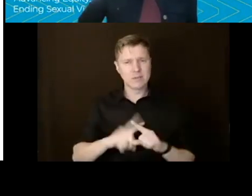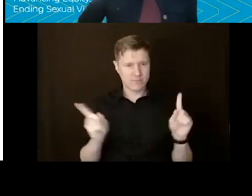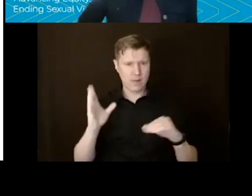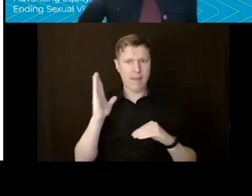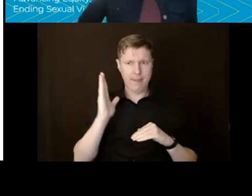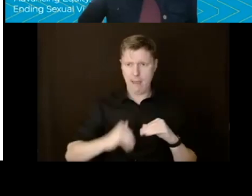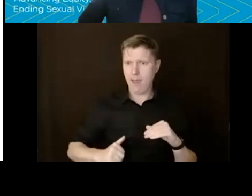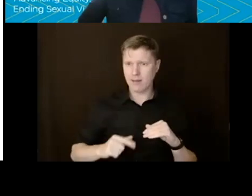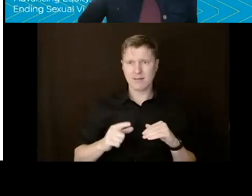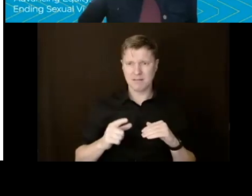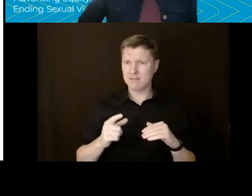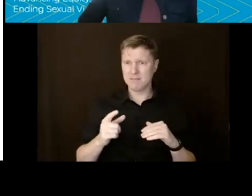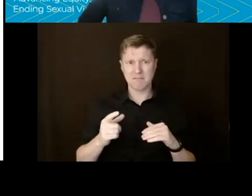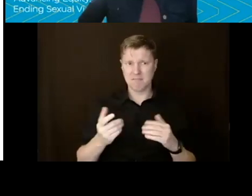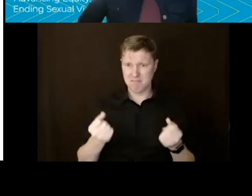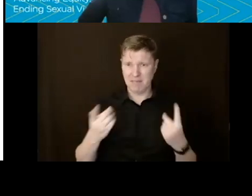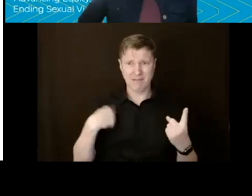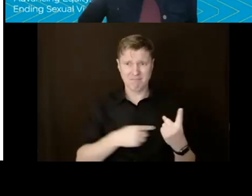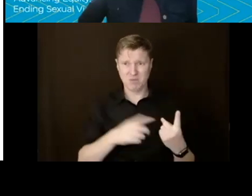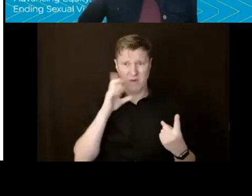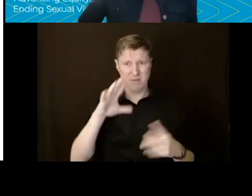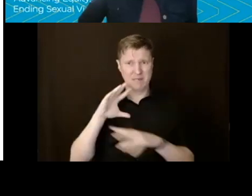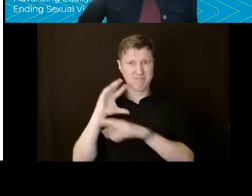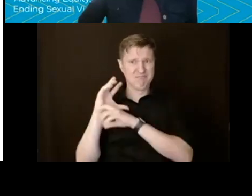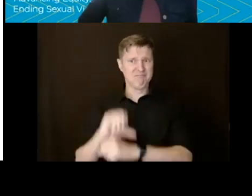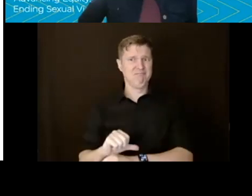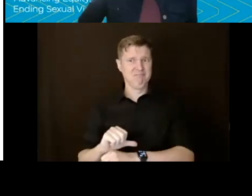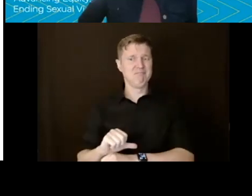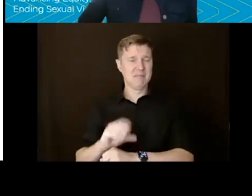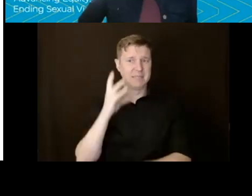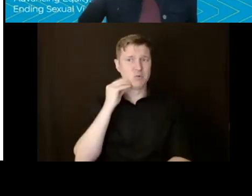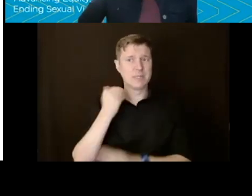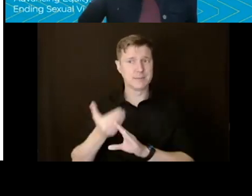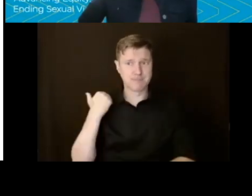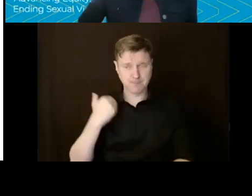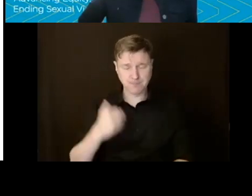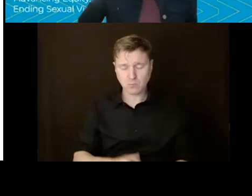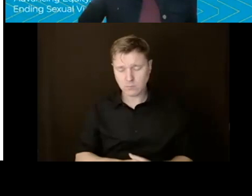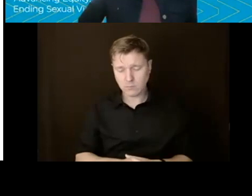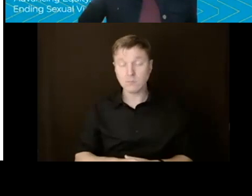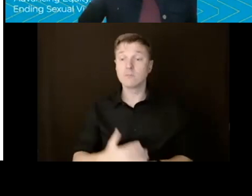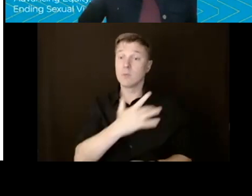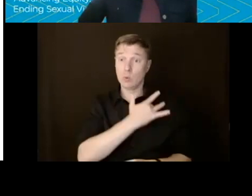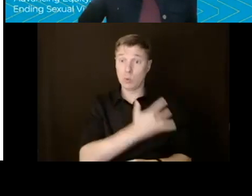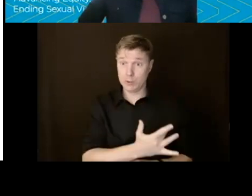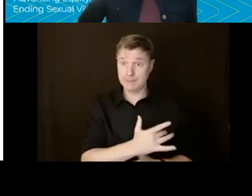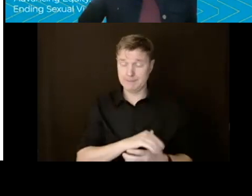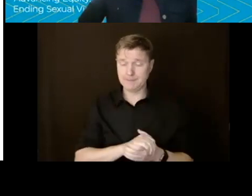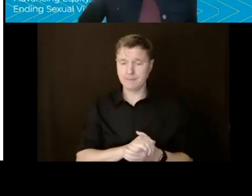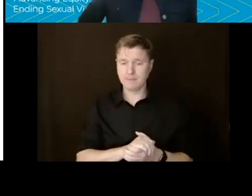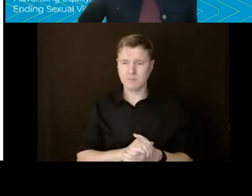think many of us have built a memory muscle around. Usually when we talk